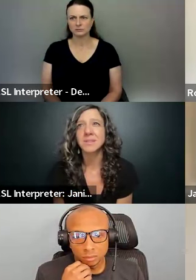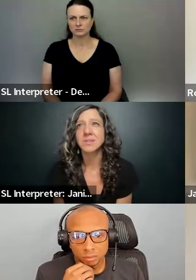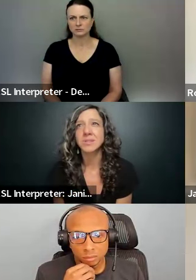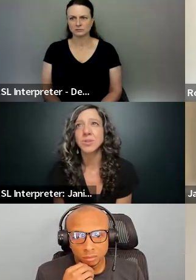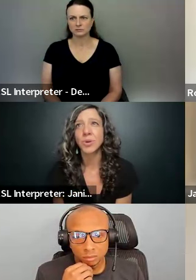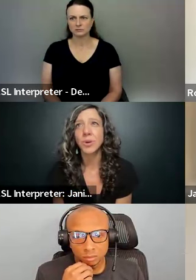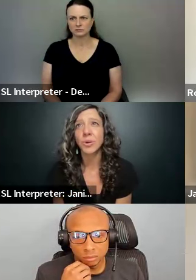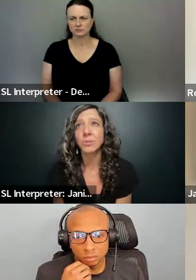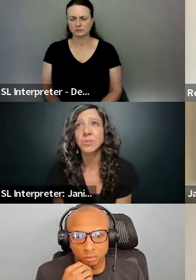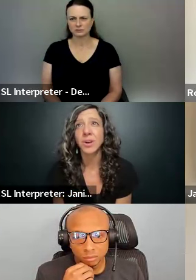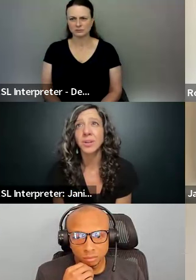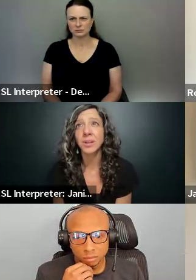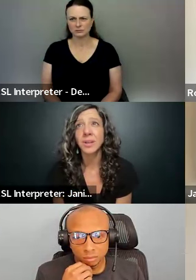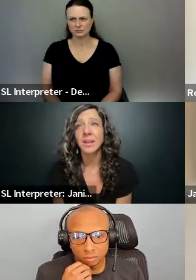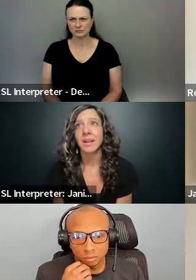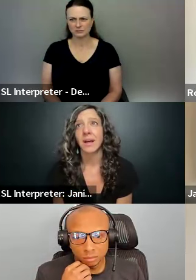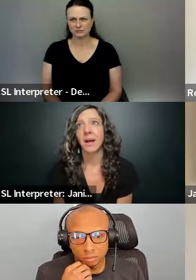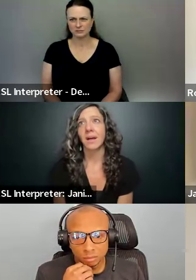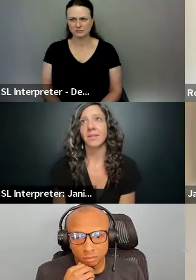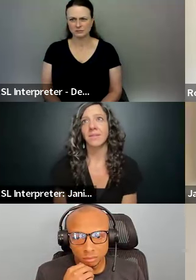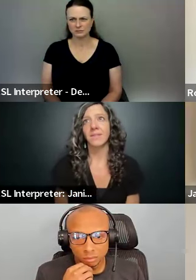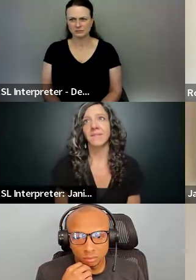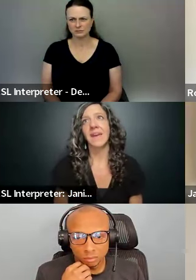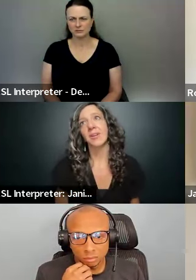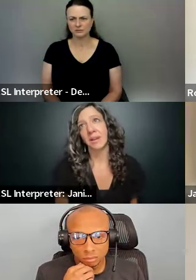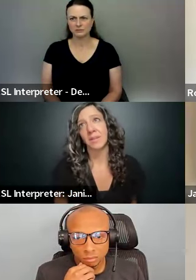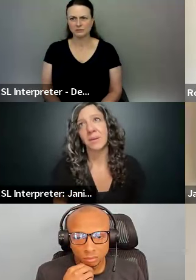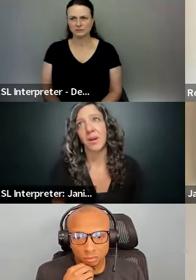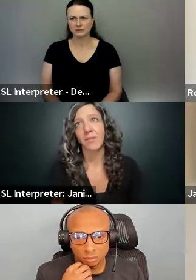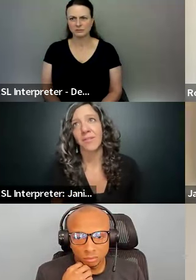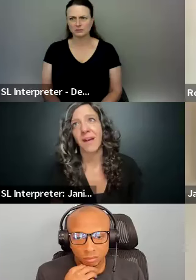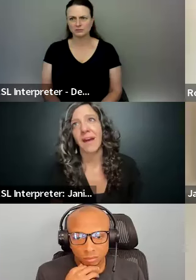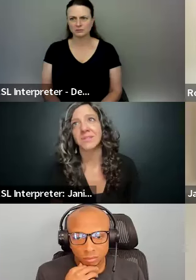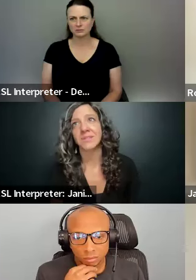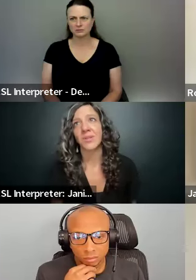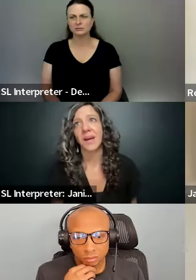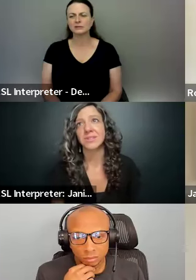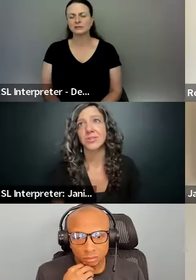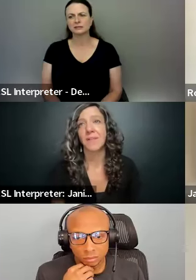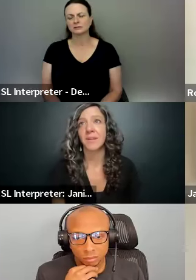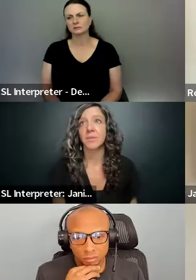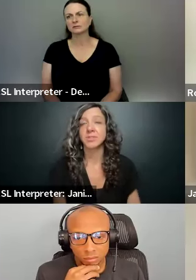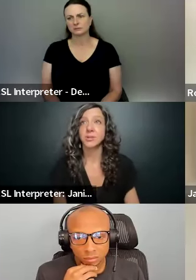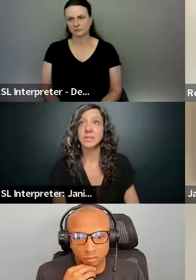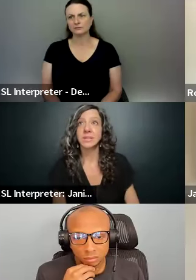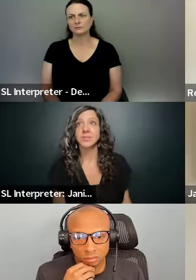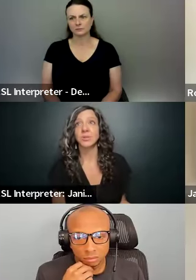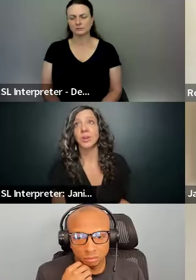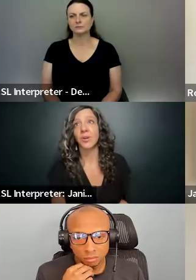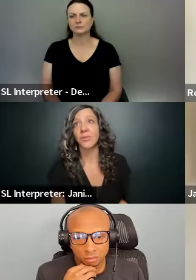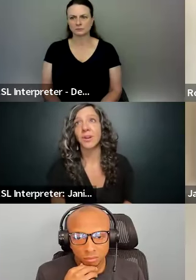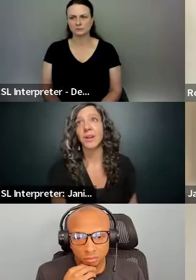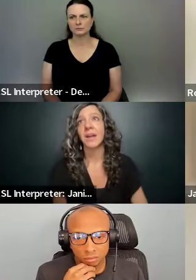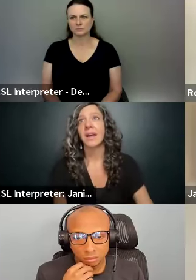name is Soko Son. They created the PR for that, and so that's the draft that we've chosen,